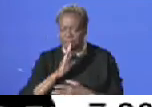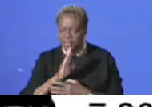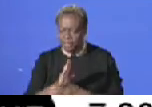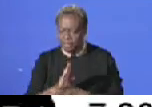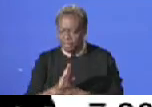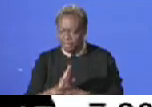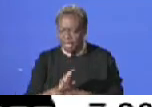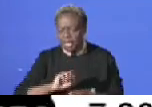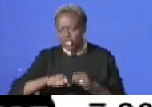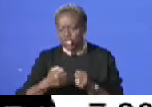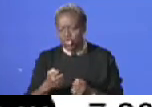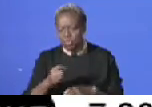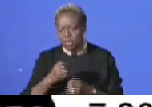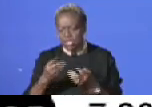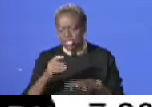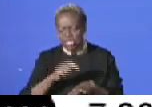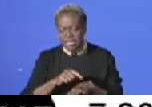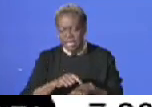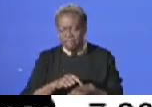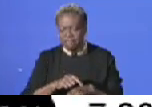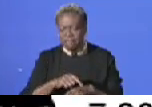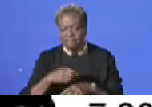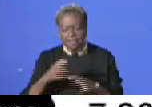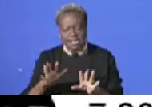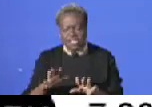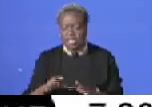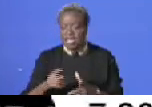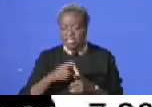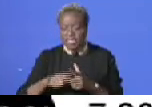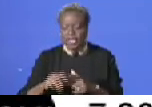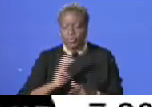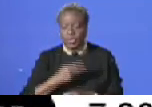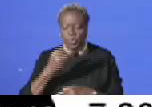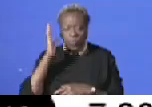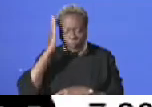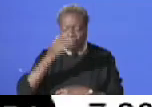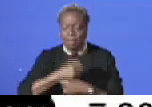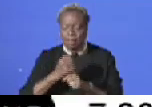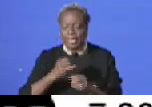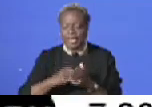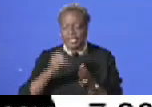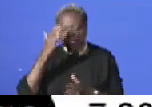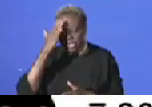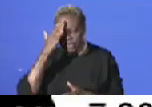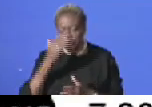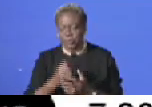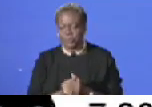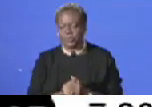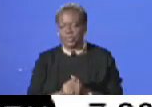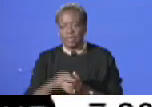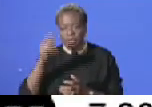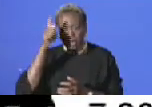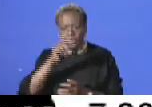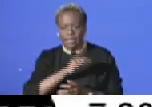gone already that we have to do something different, then we would make it known. Lloyd Allen, ZNS Network News.